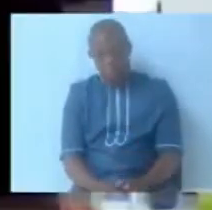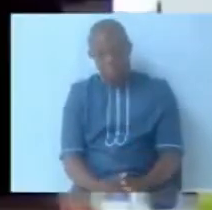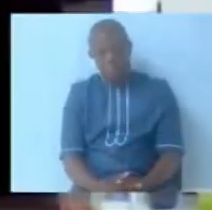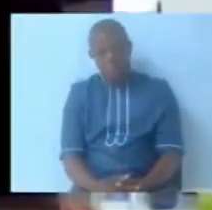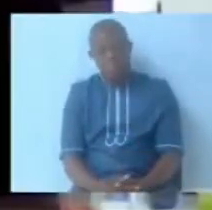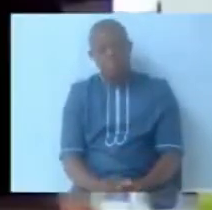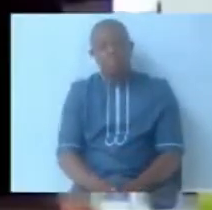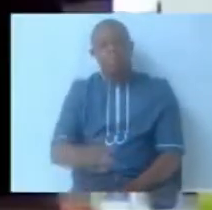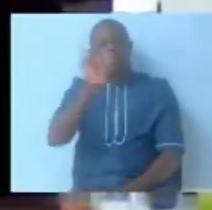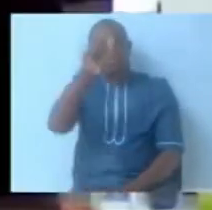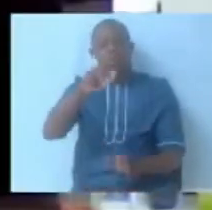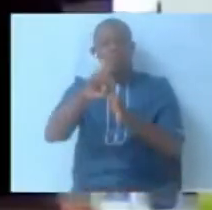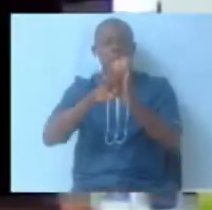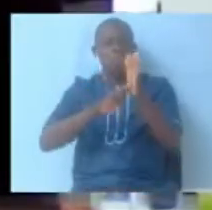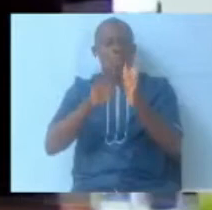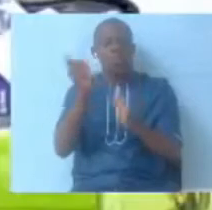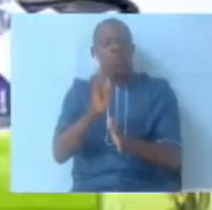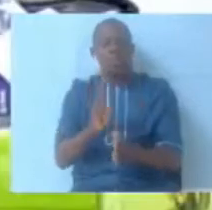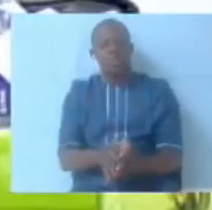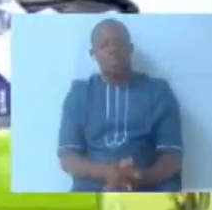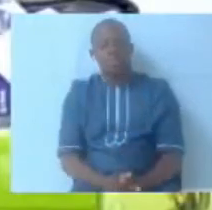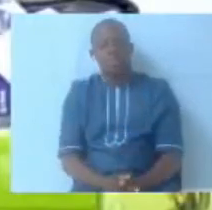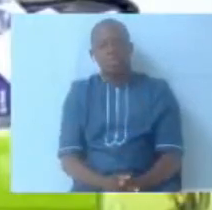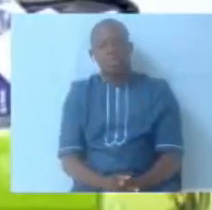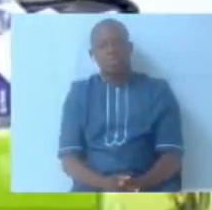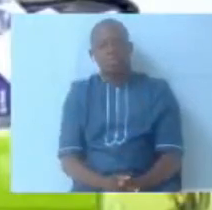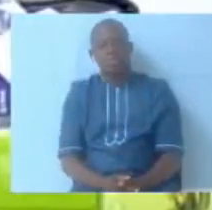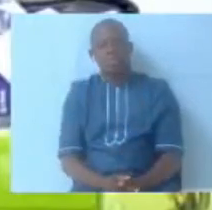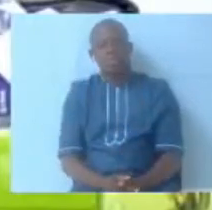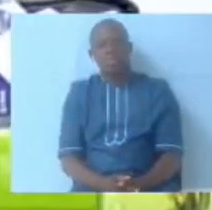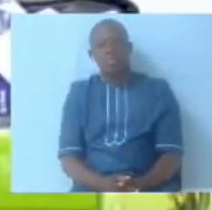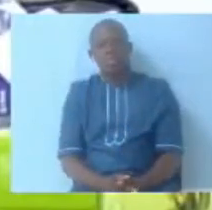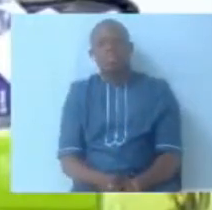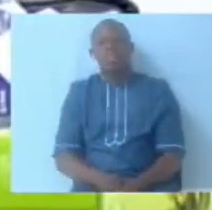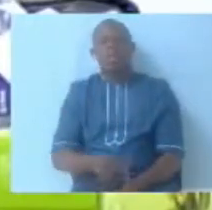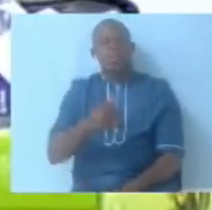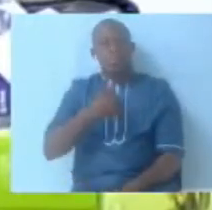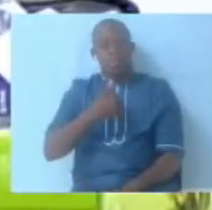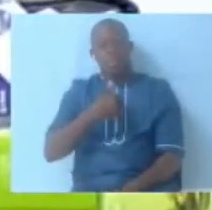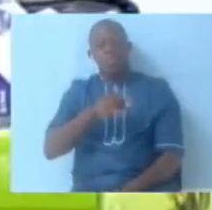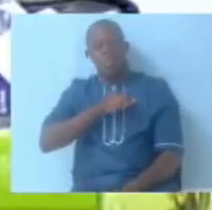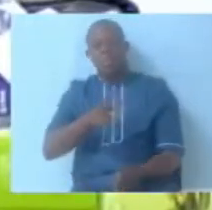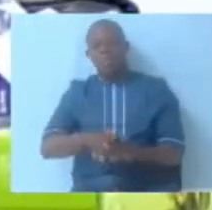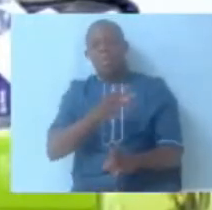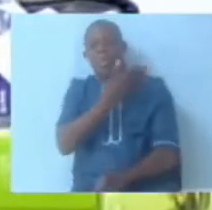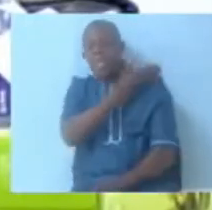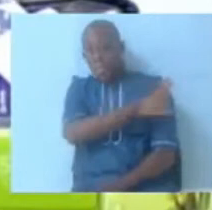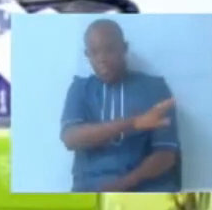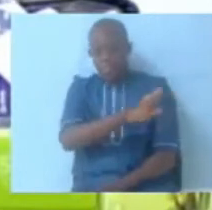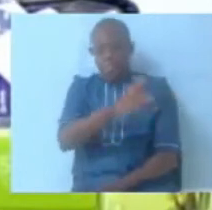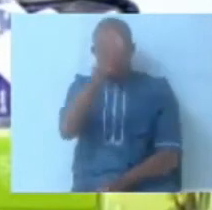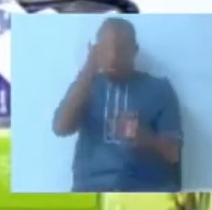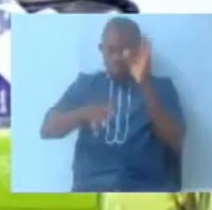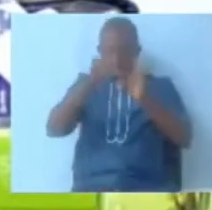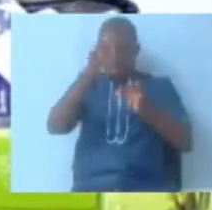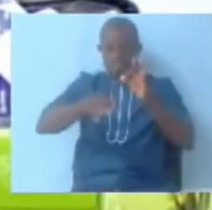What was your ruling? I dismissed the case and then remanded, made an order for the accused persons to be remanded because at that